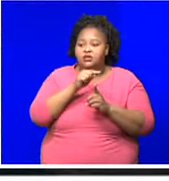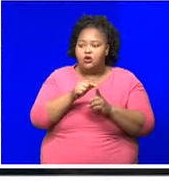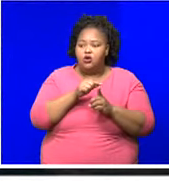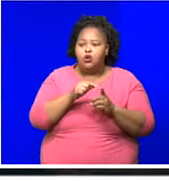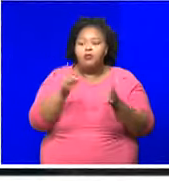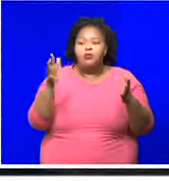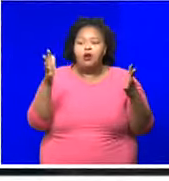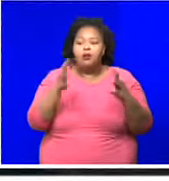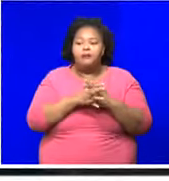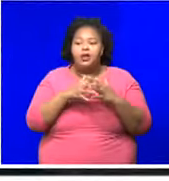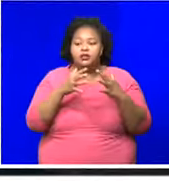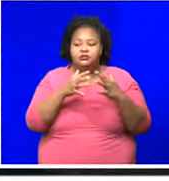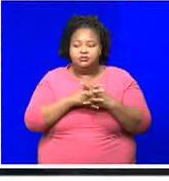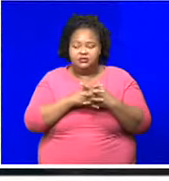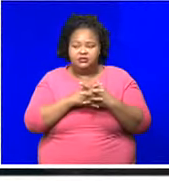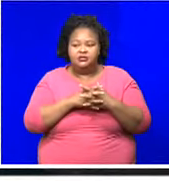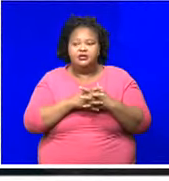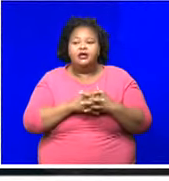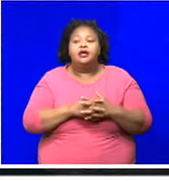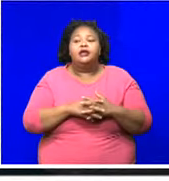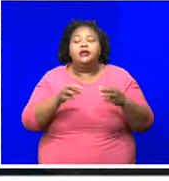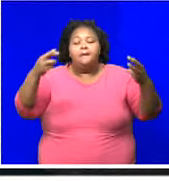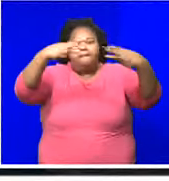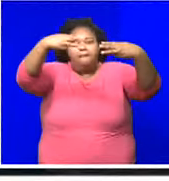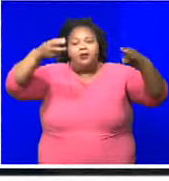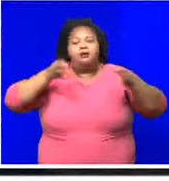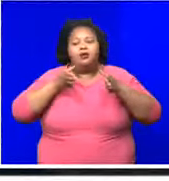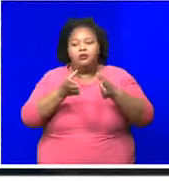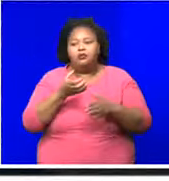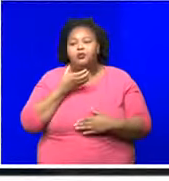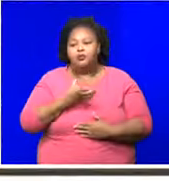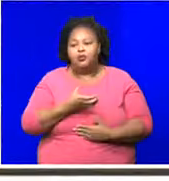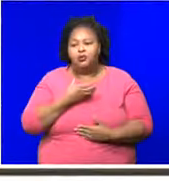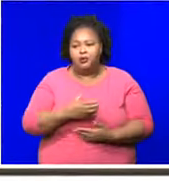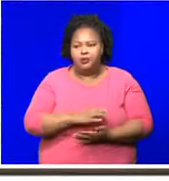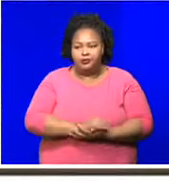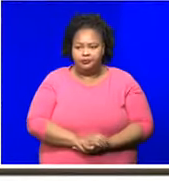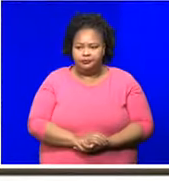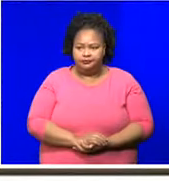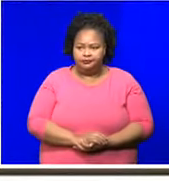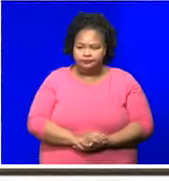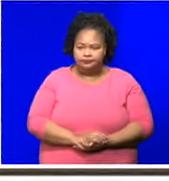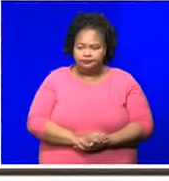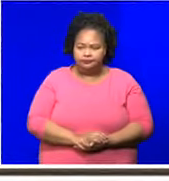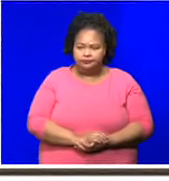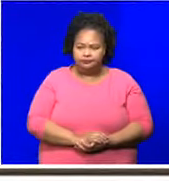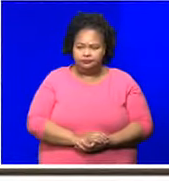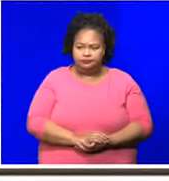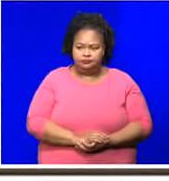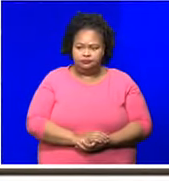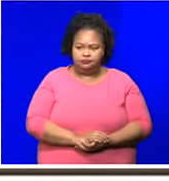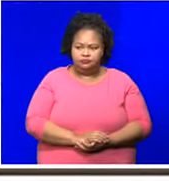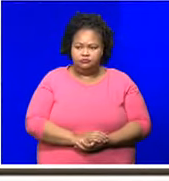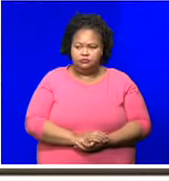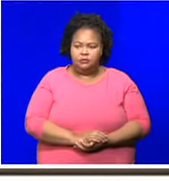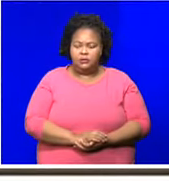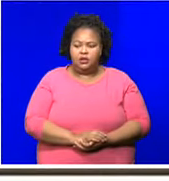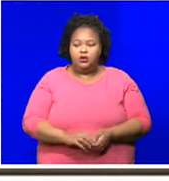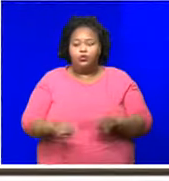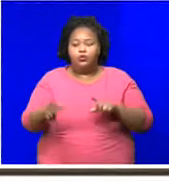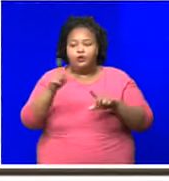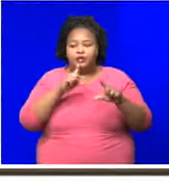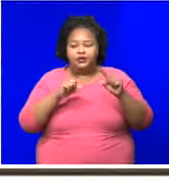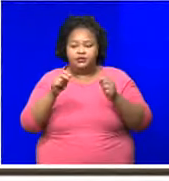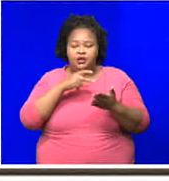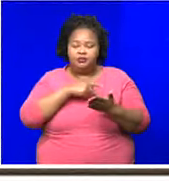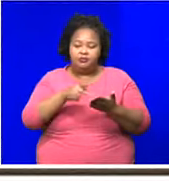meeting hosted by the Senate Portfolio Committee. Therefore, Mr. Chairman, the objectives of the National Payment Systems Bill are to